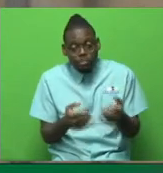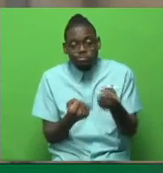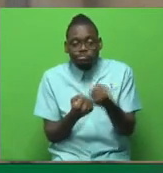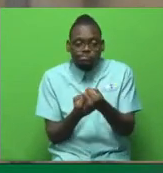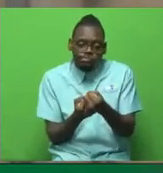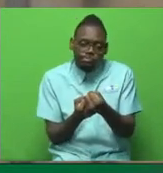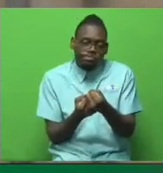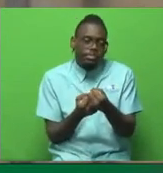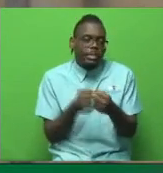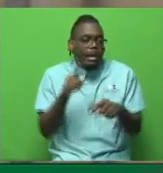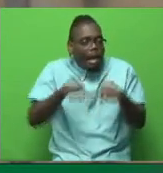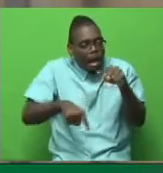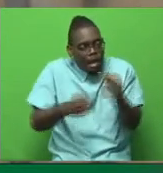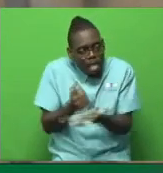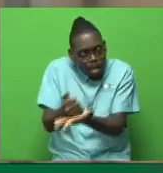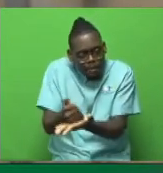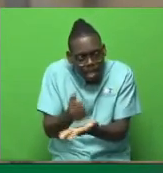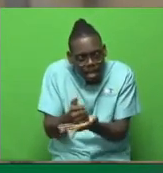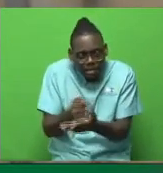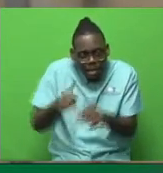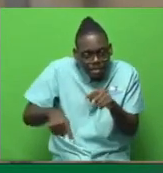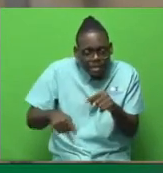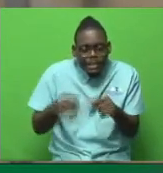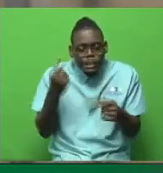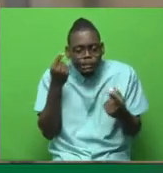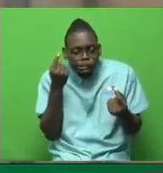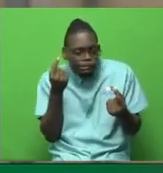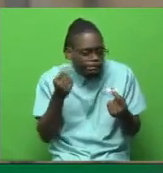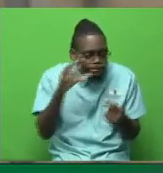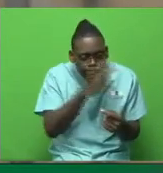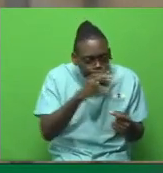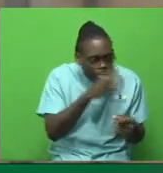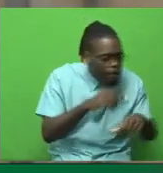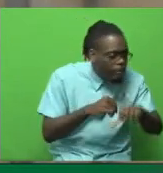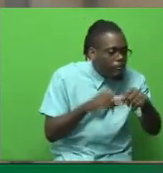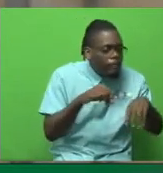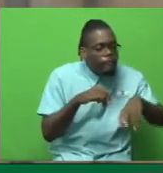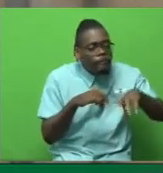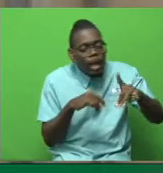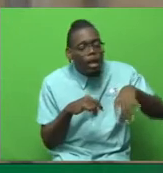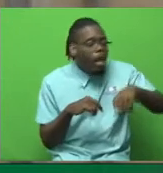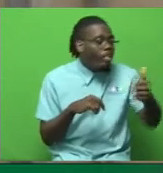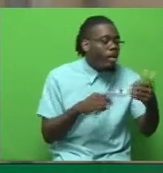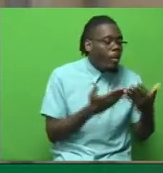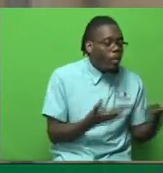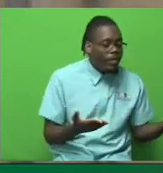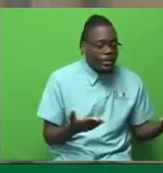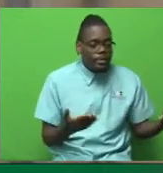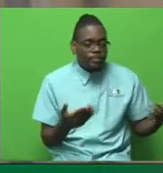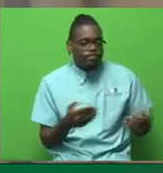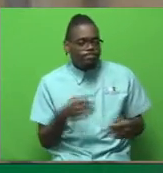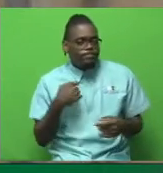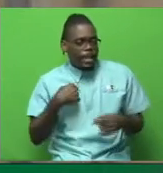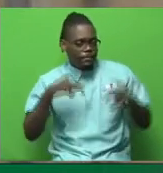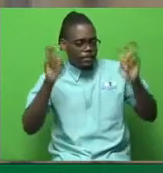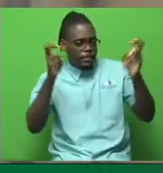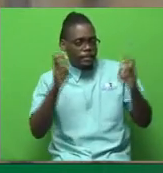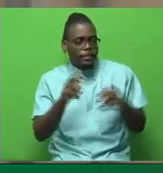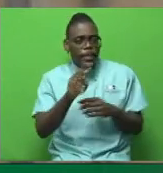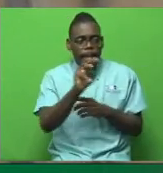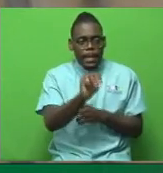support they need an immersive environment they need to transform and we have seen mylat successfully